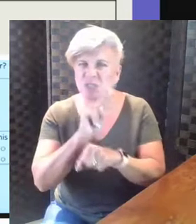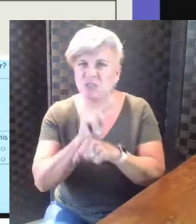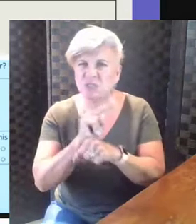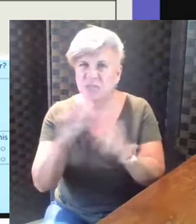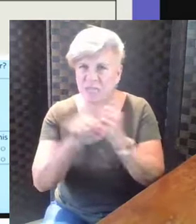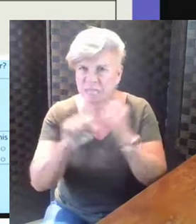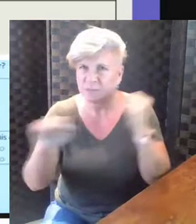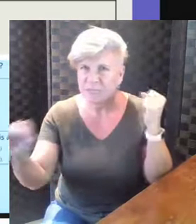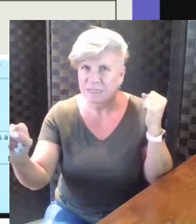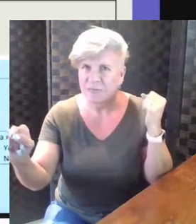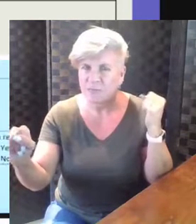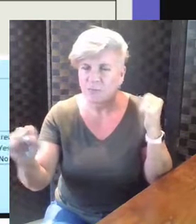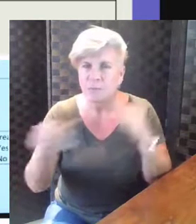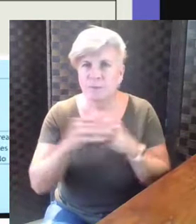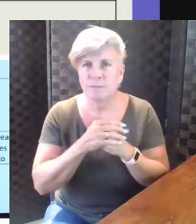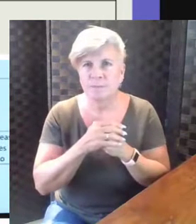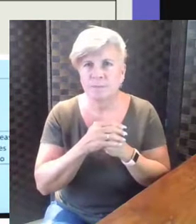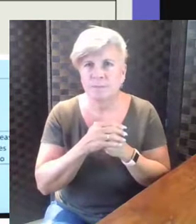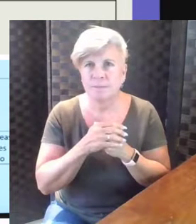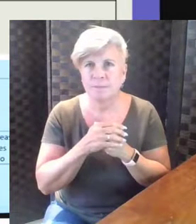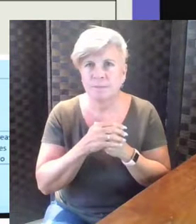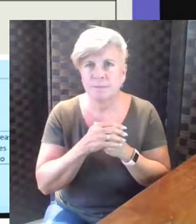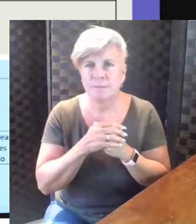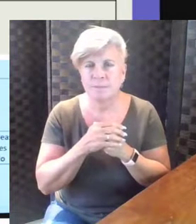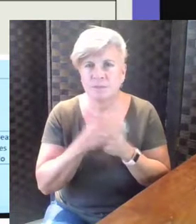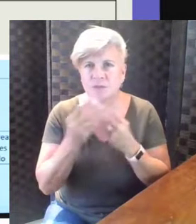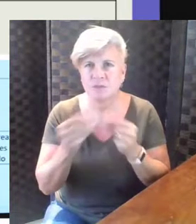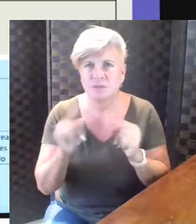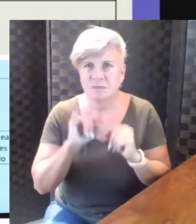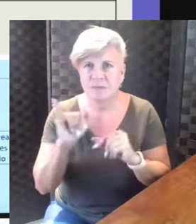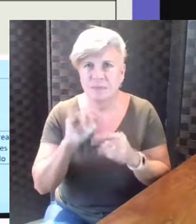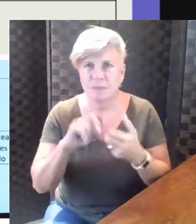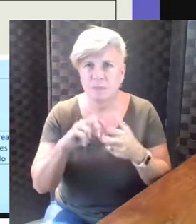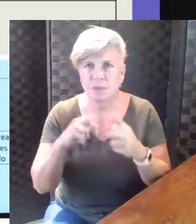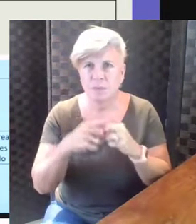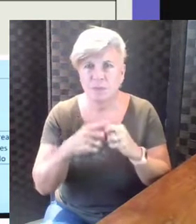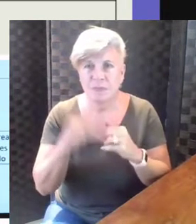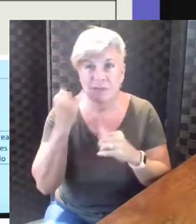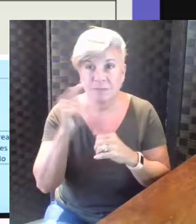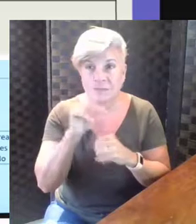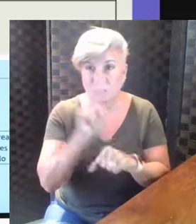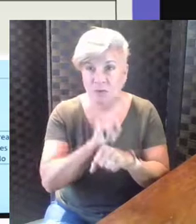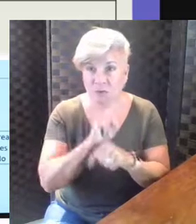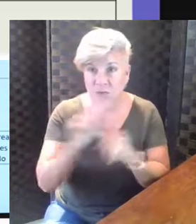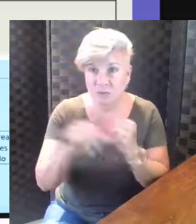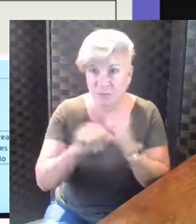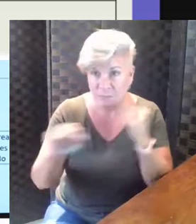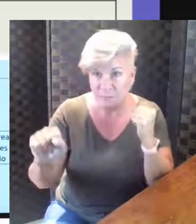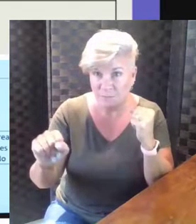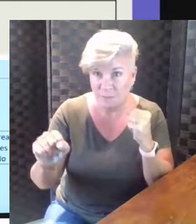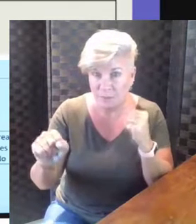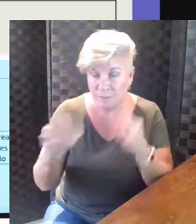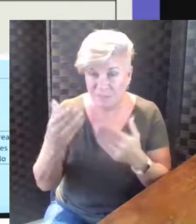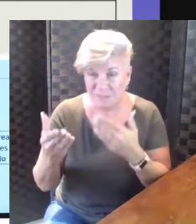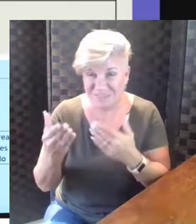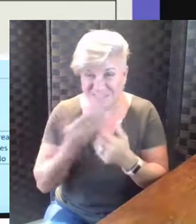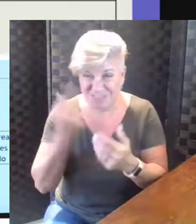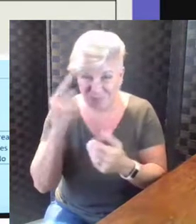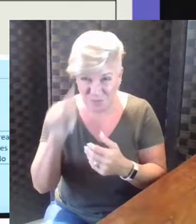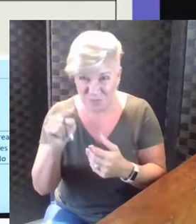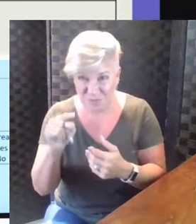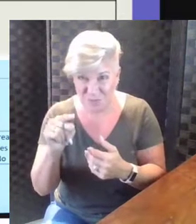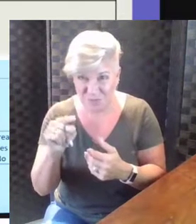use expanded form to solve the same problem. If you used expanded form, if that strategy made more sense to